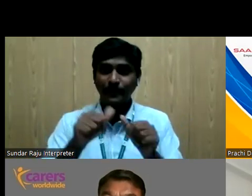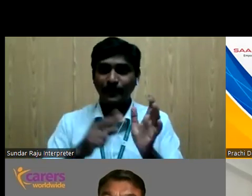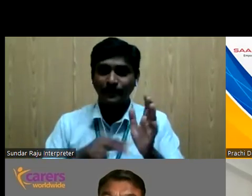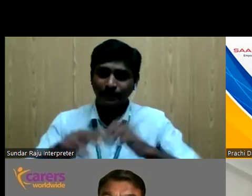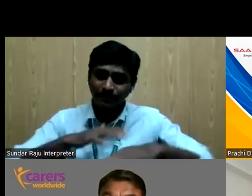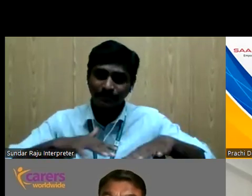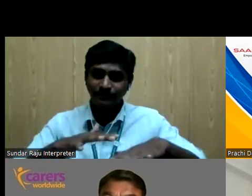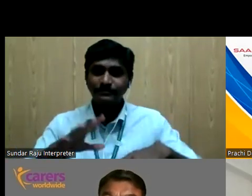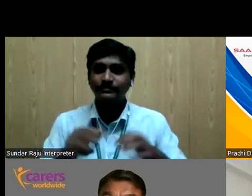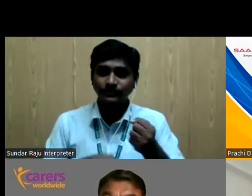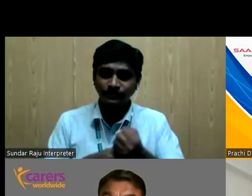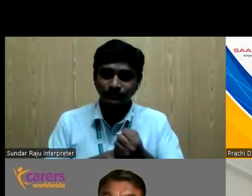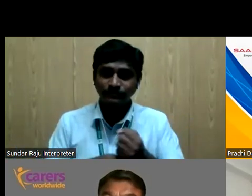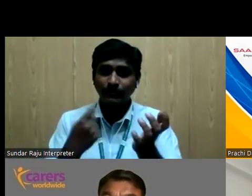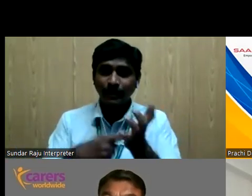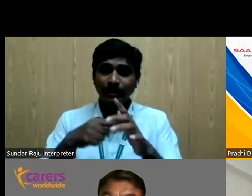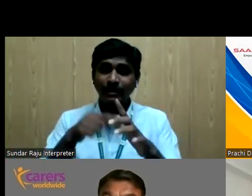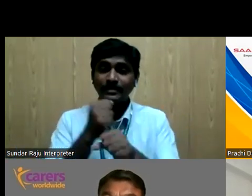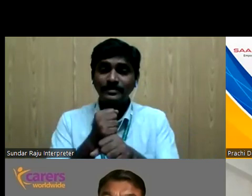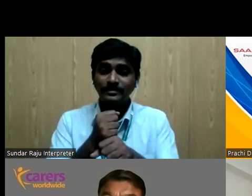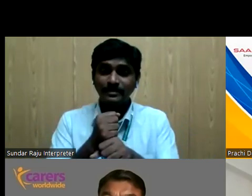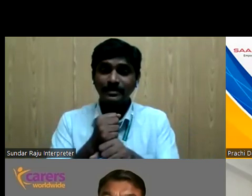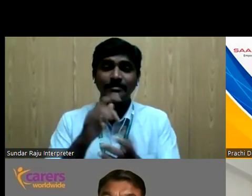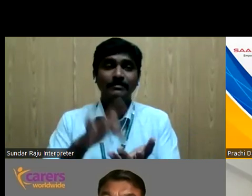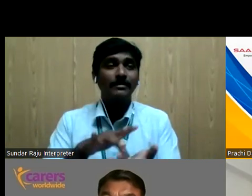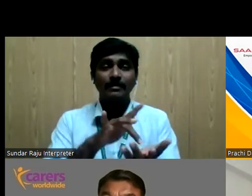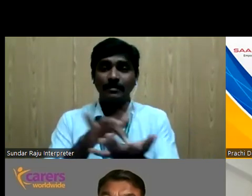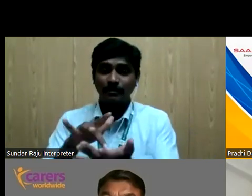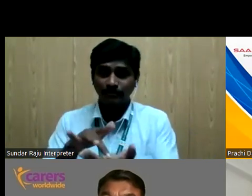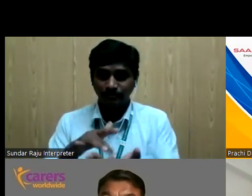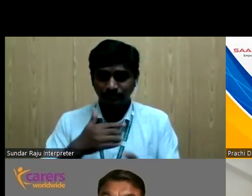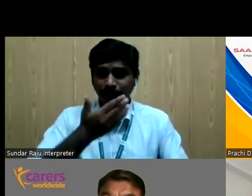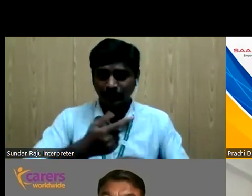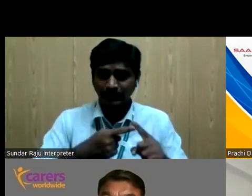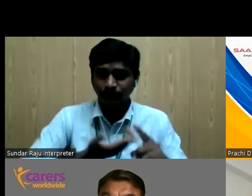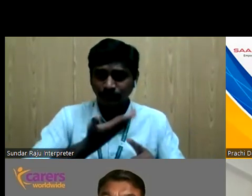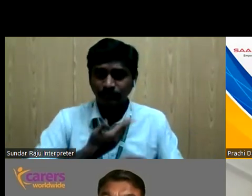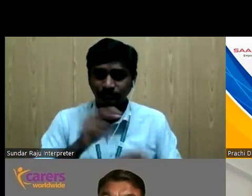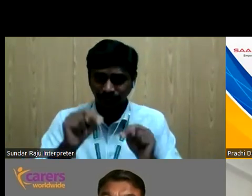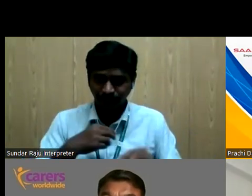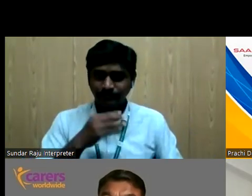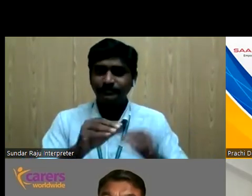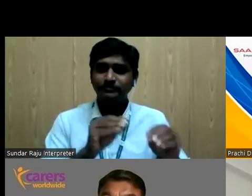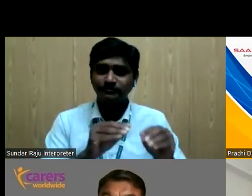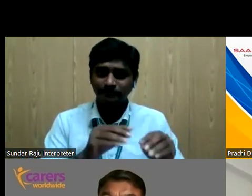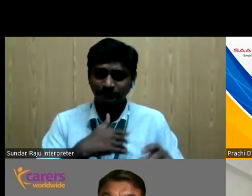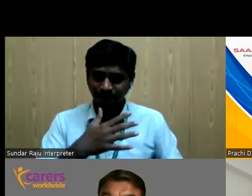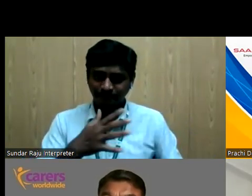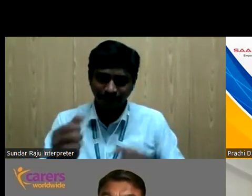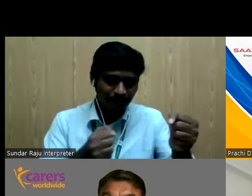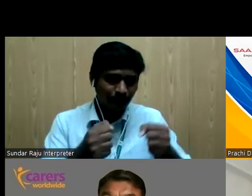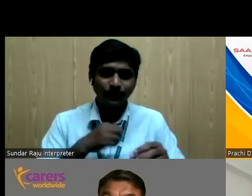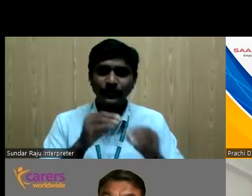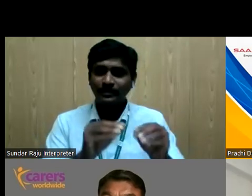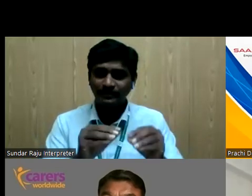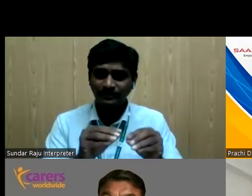for registration of the organizations for training center and training partners. So these are the basic support services for the